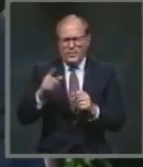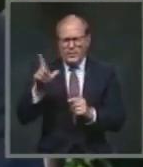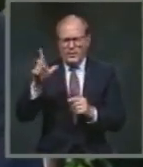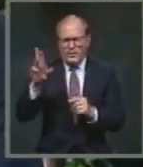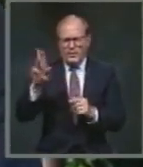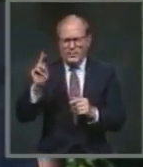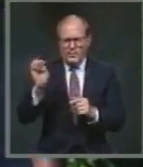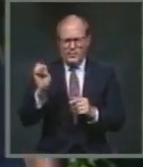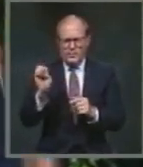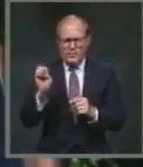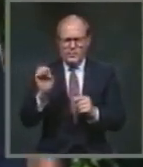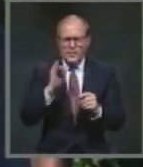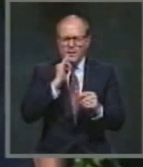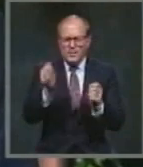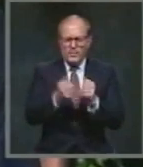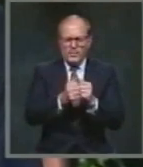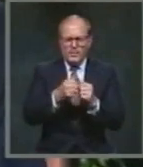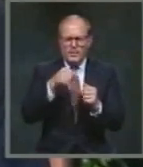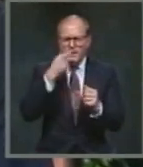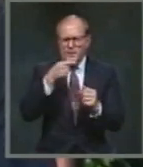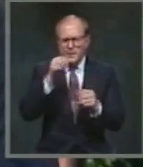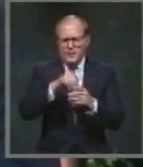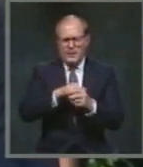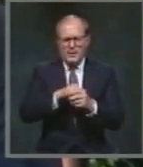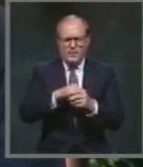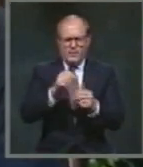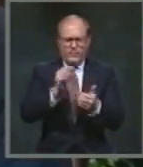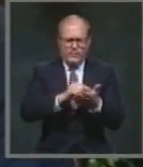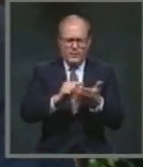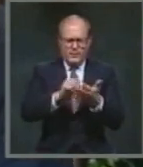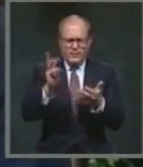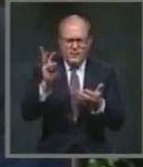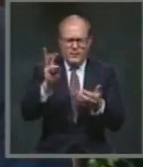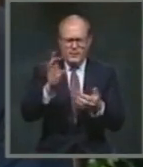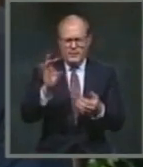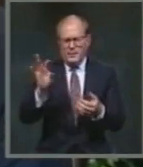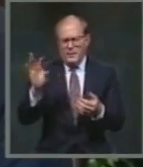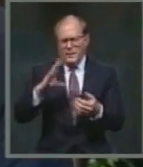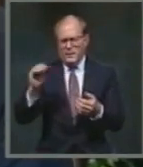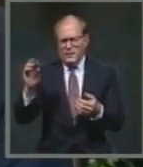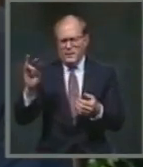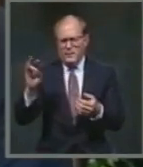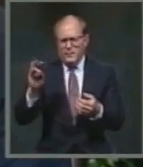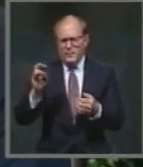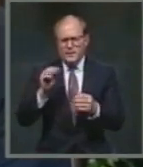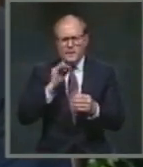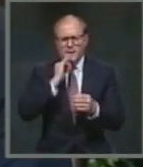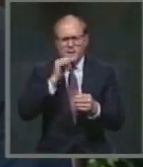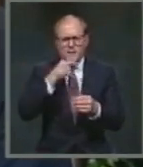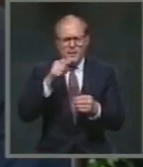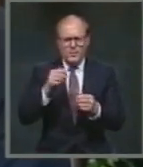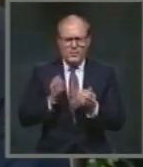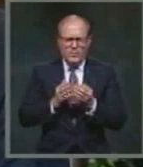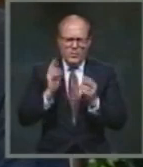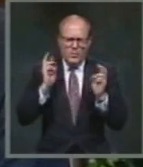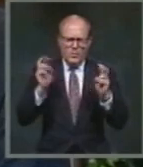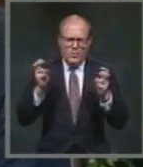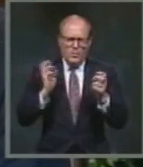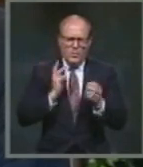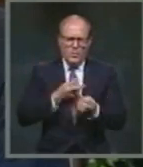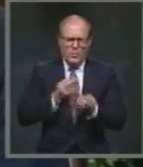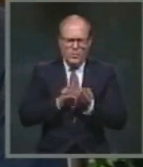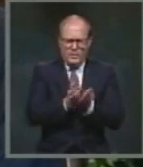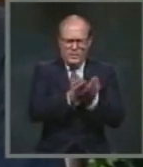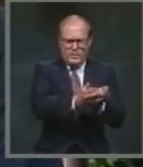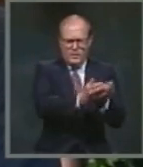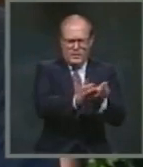them. And he says in verses 6 and 7, "We sailed away from Philippi after the days of unleavened bread